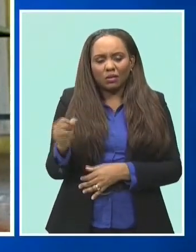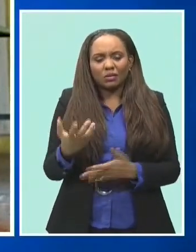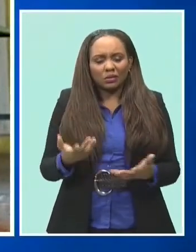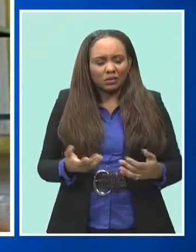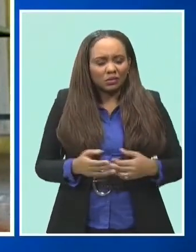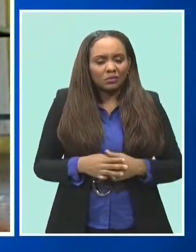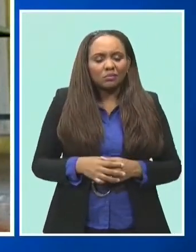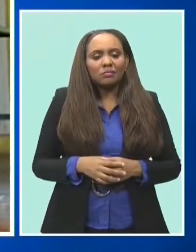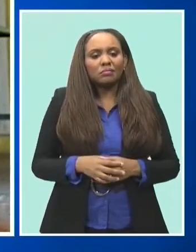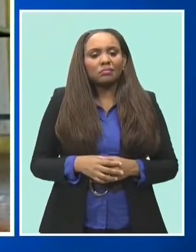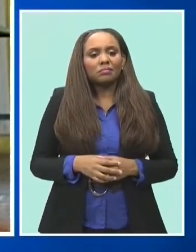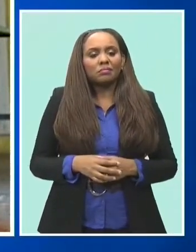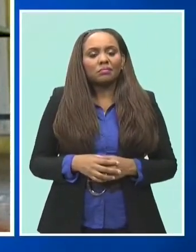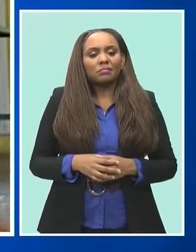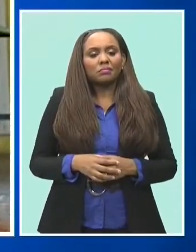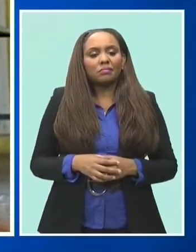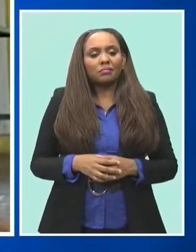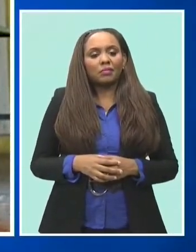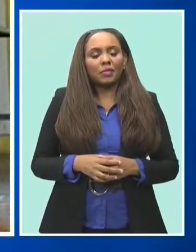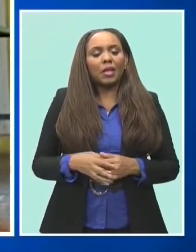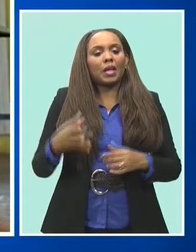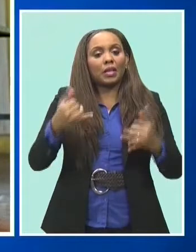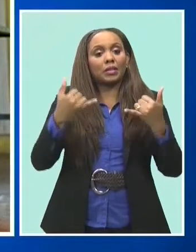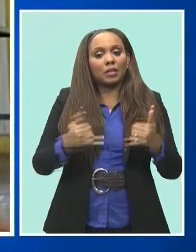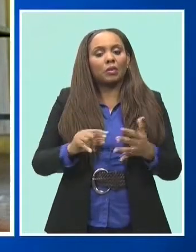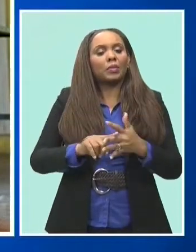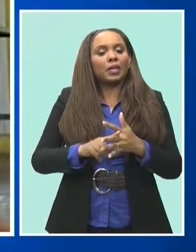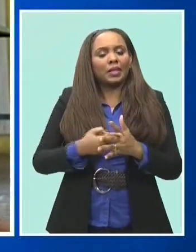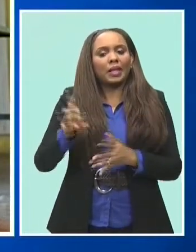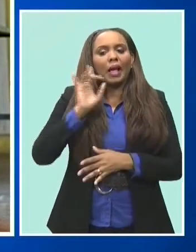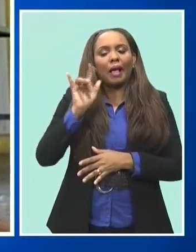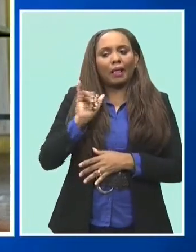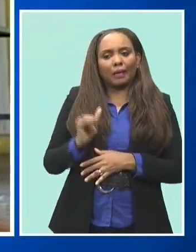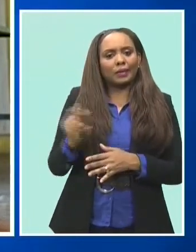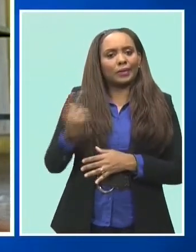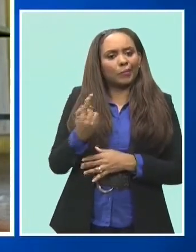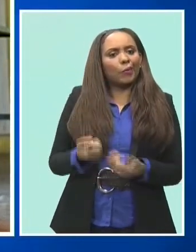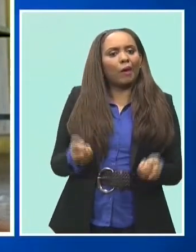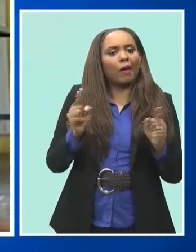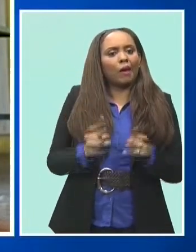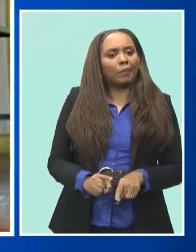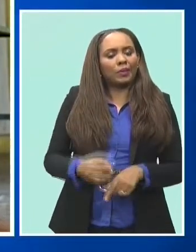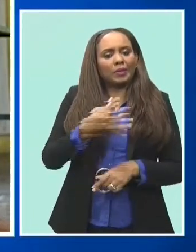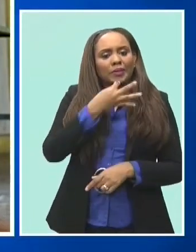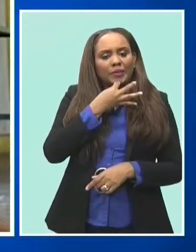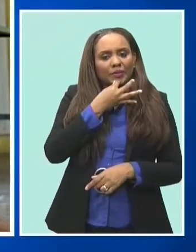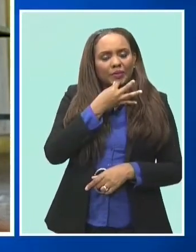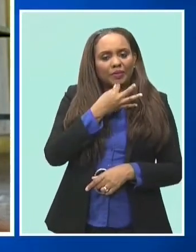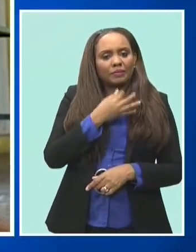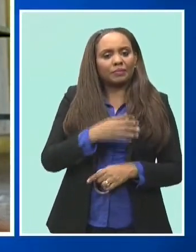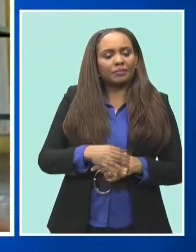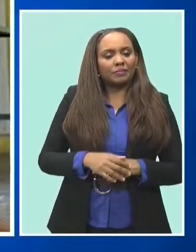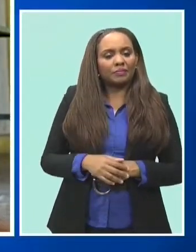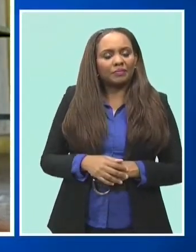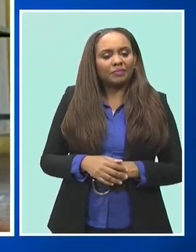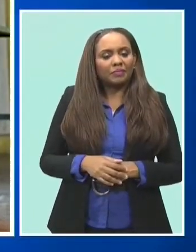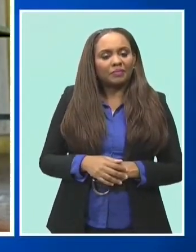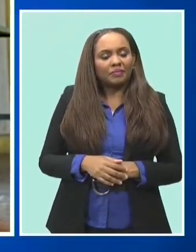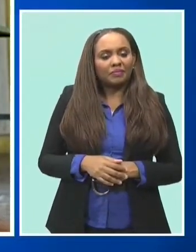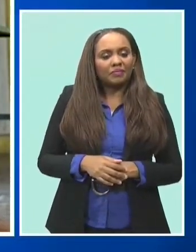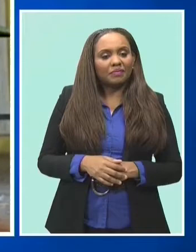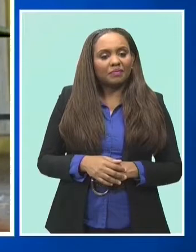replacement for Ross University is beginning to prove itself to be successful. And from all